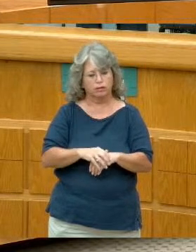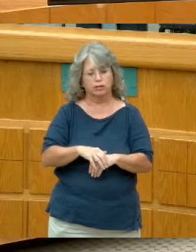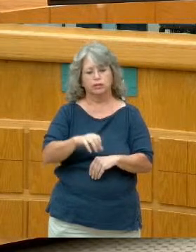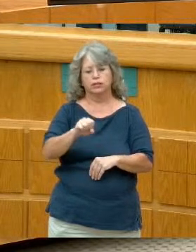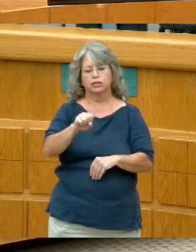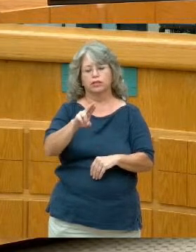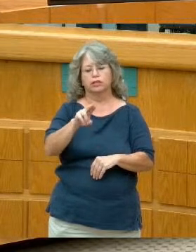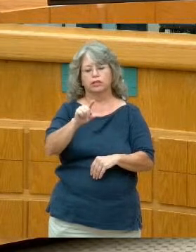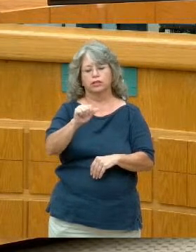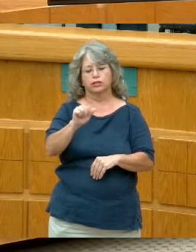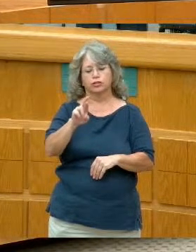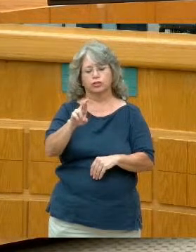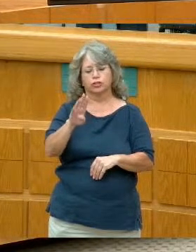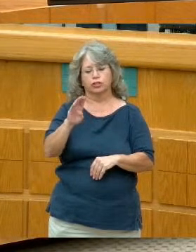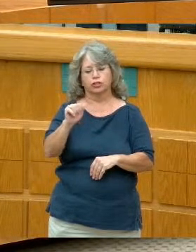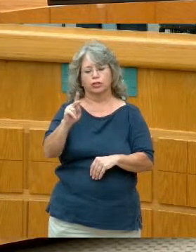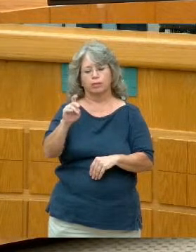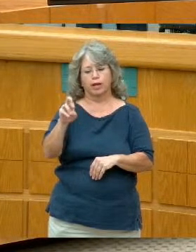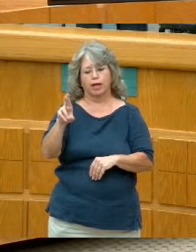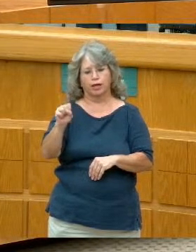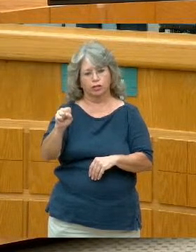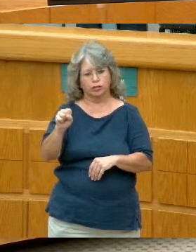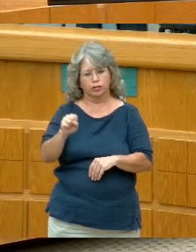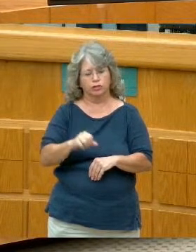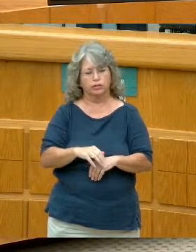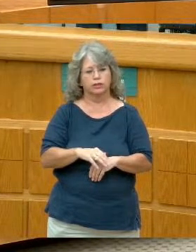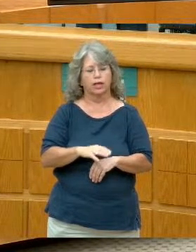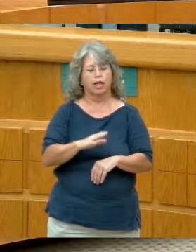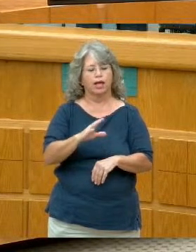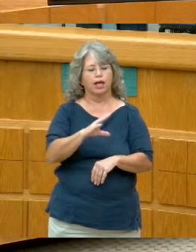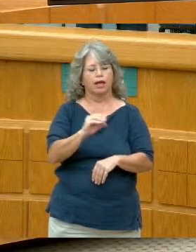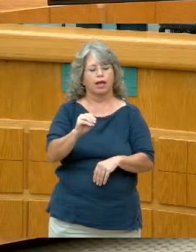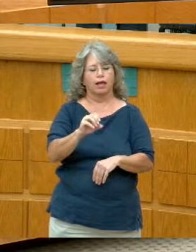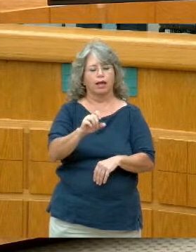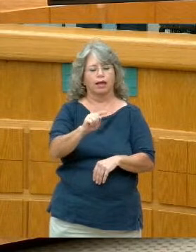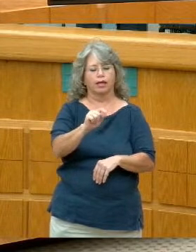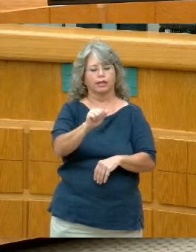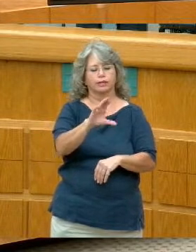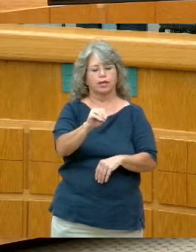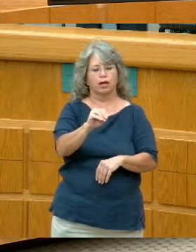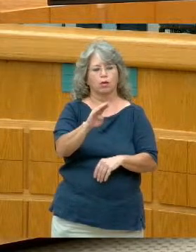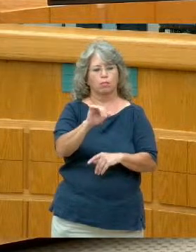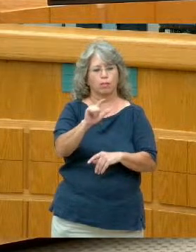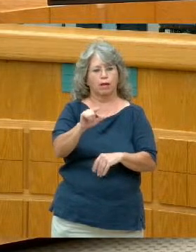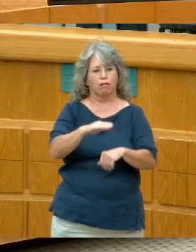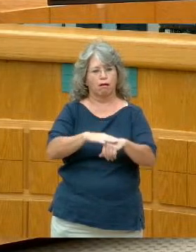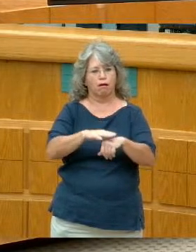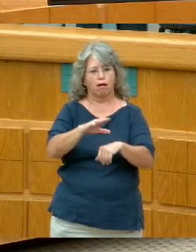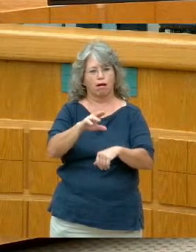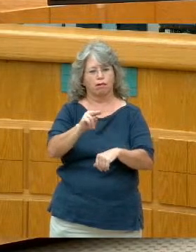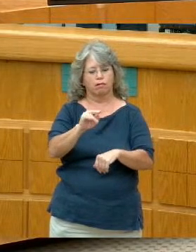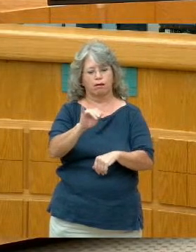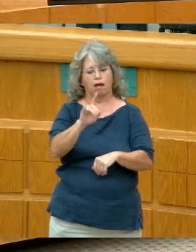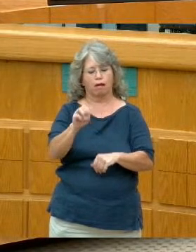Sugar Bakers at 2766 Santa Fe, and Taco Bell at 1501